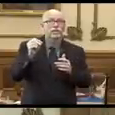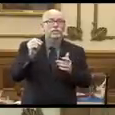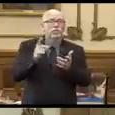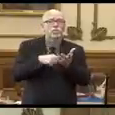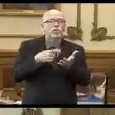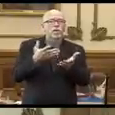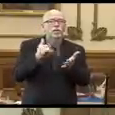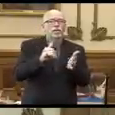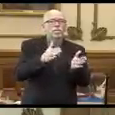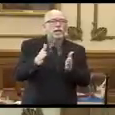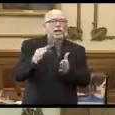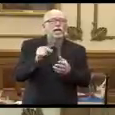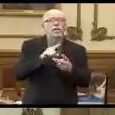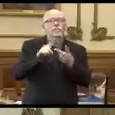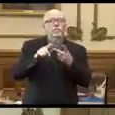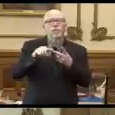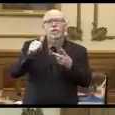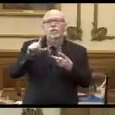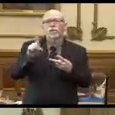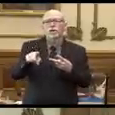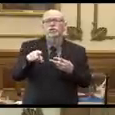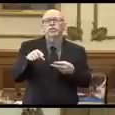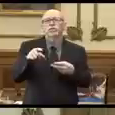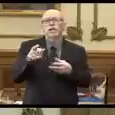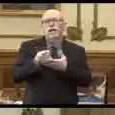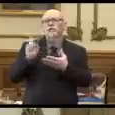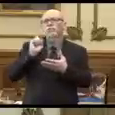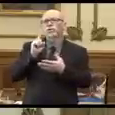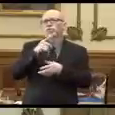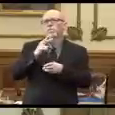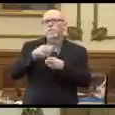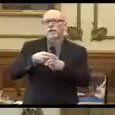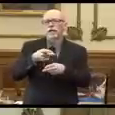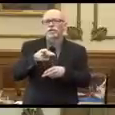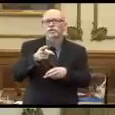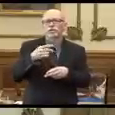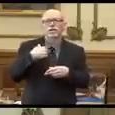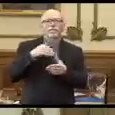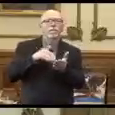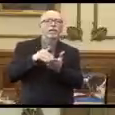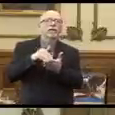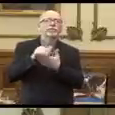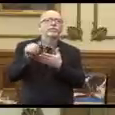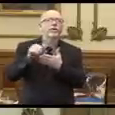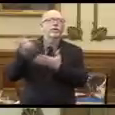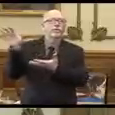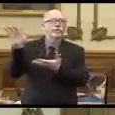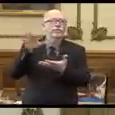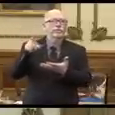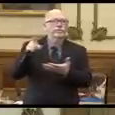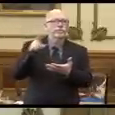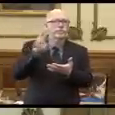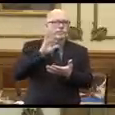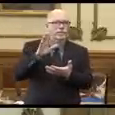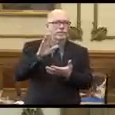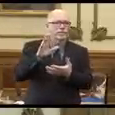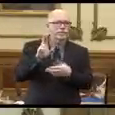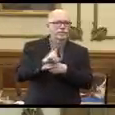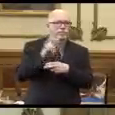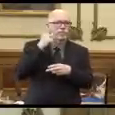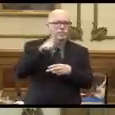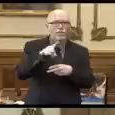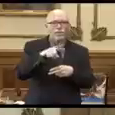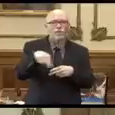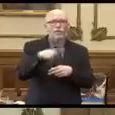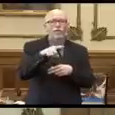is that plan? And then I also have another question. Last week you mentioned there's millions of dollars being put into access